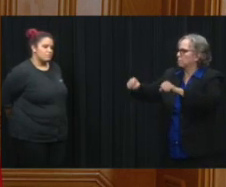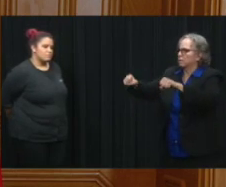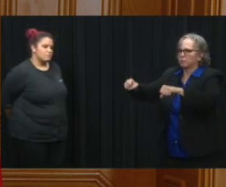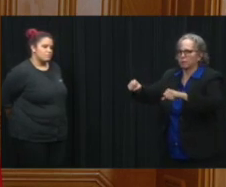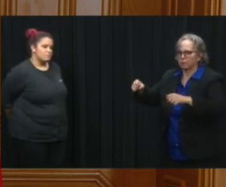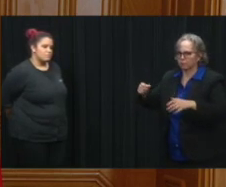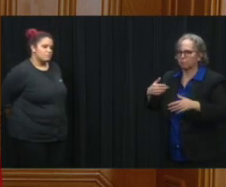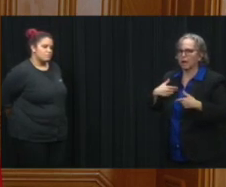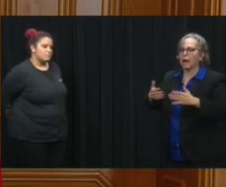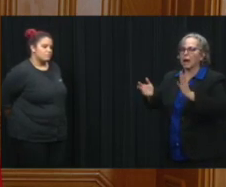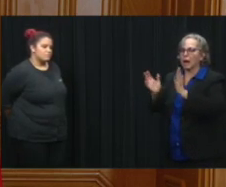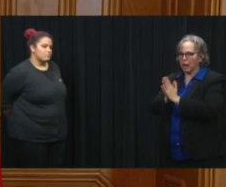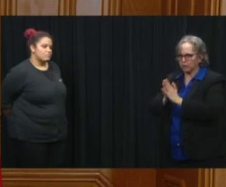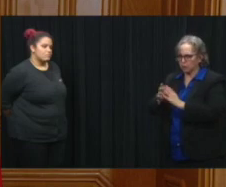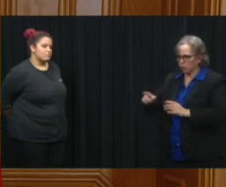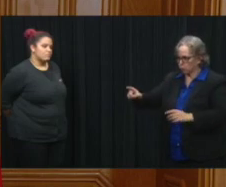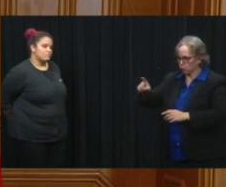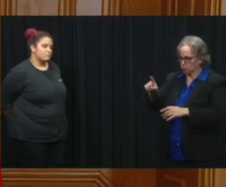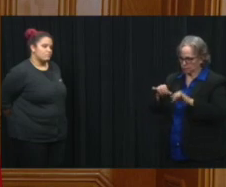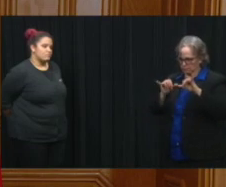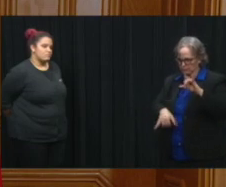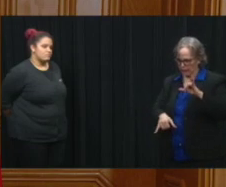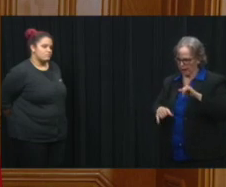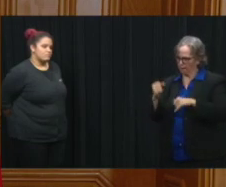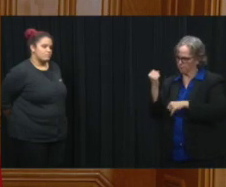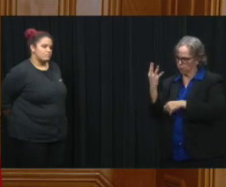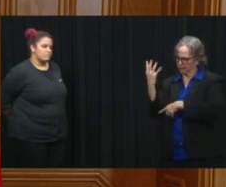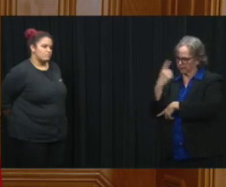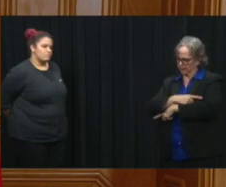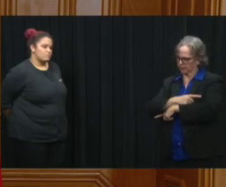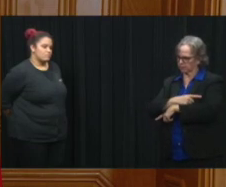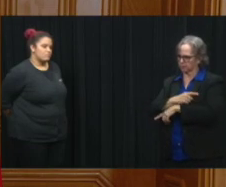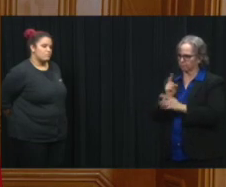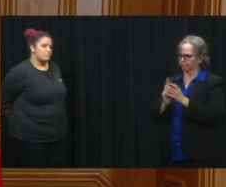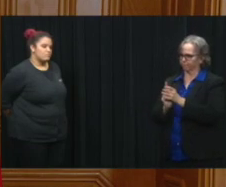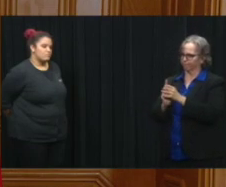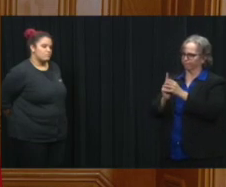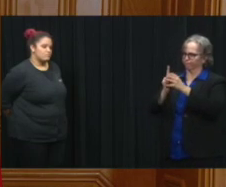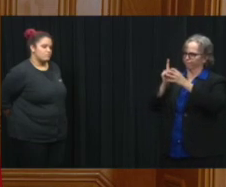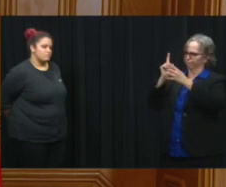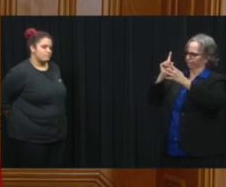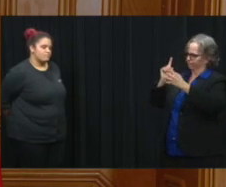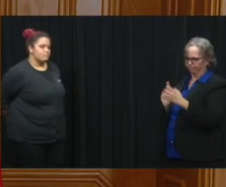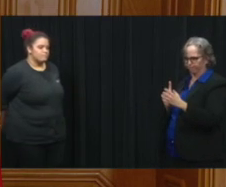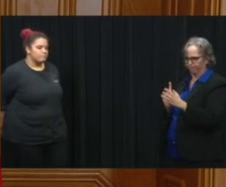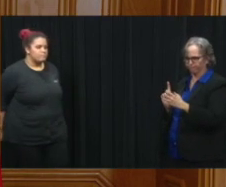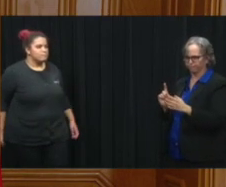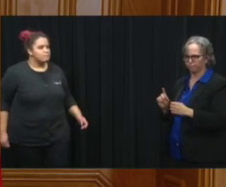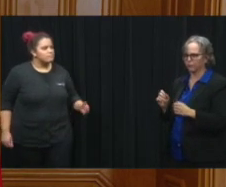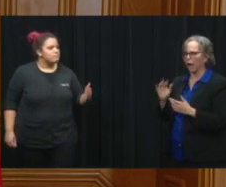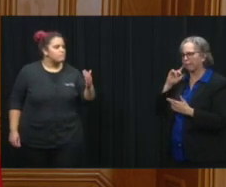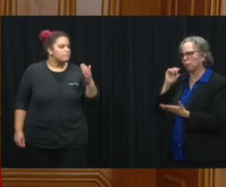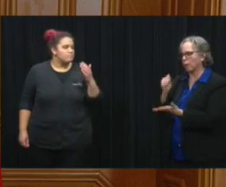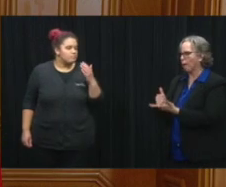and that is something that I think people can actually do that will certainly help. Thanks, Governor.